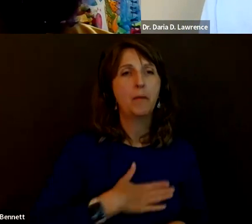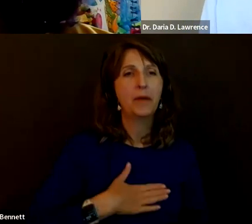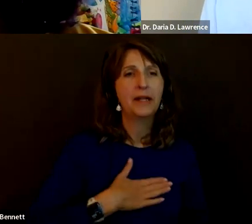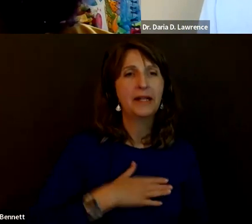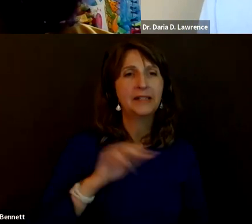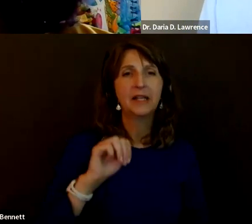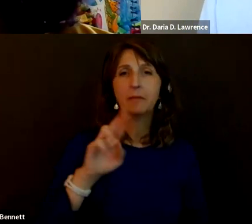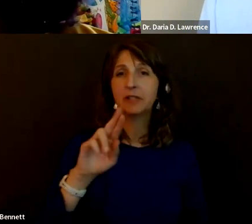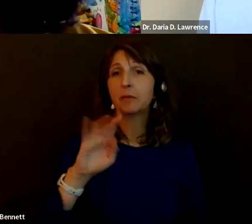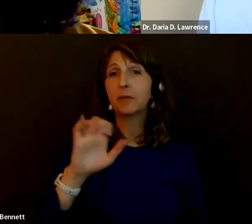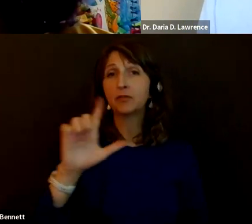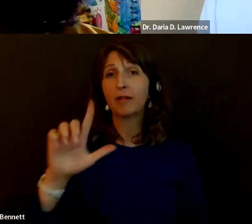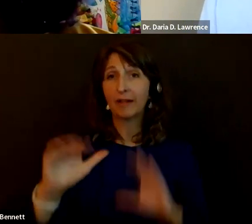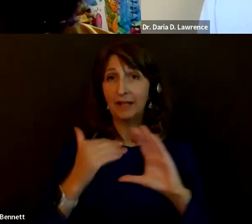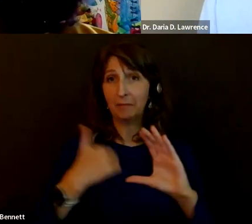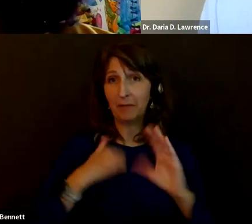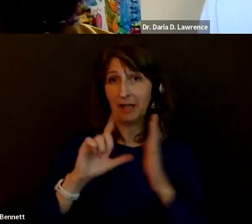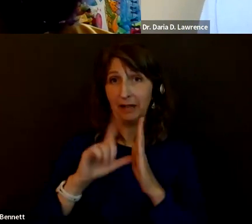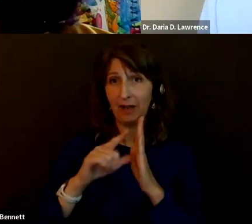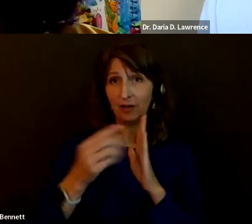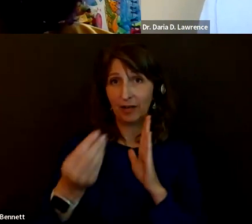at. Thank you.